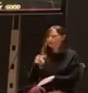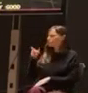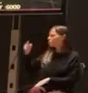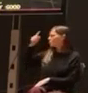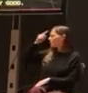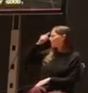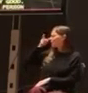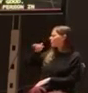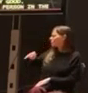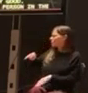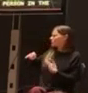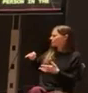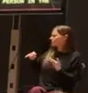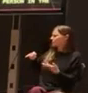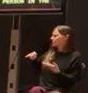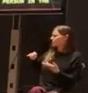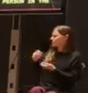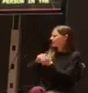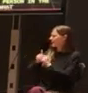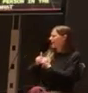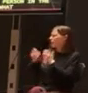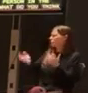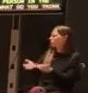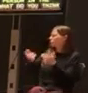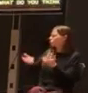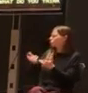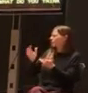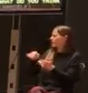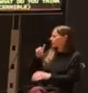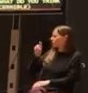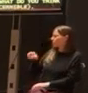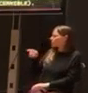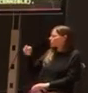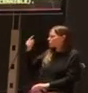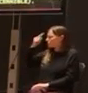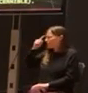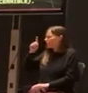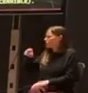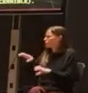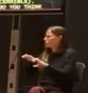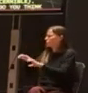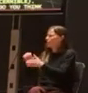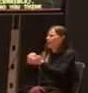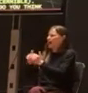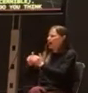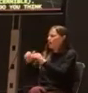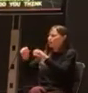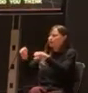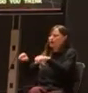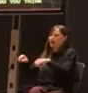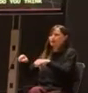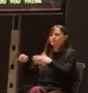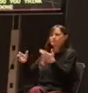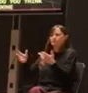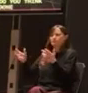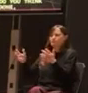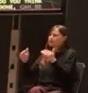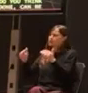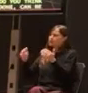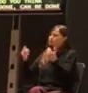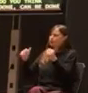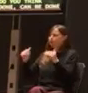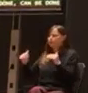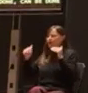think, the lady says, the question is, what do you think should be done or can be done to